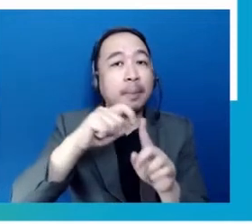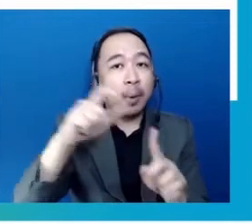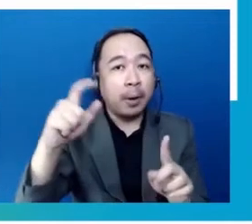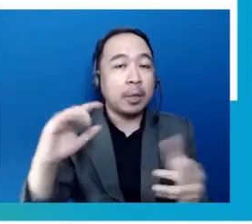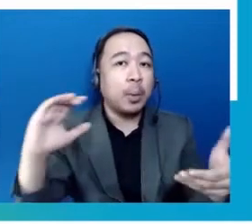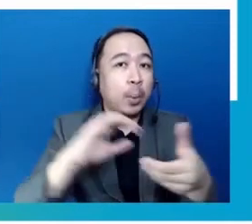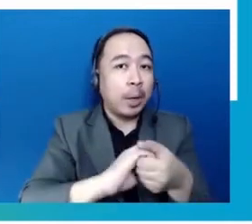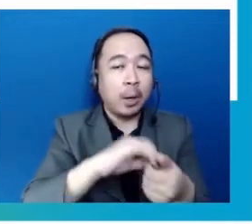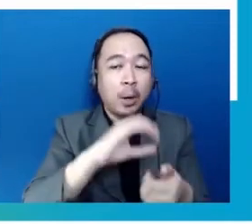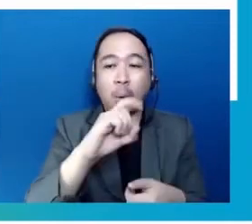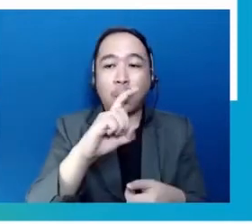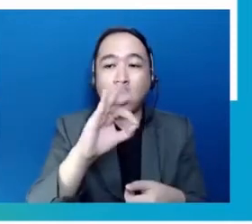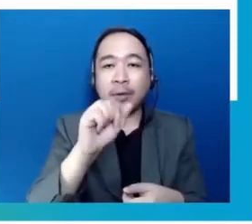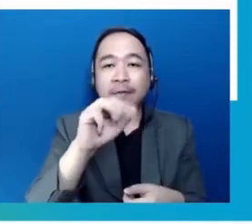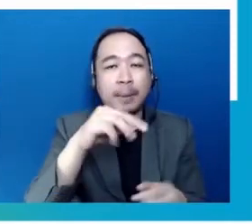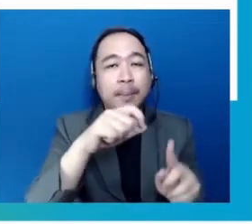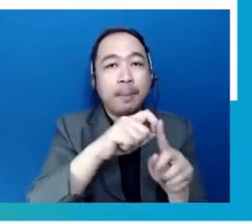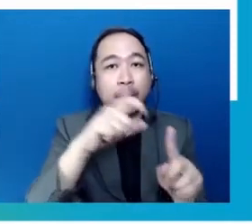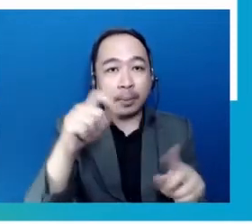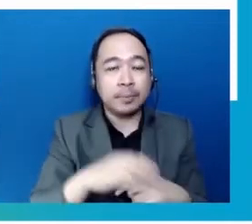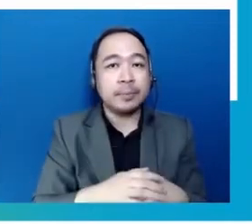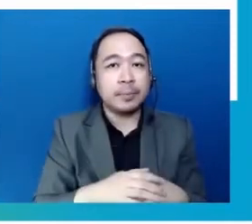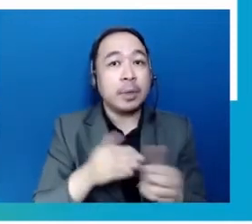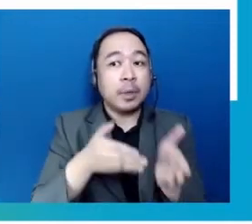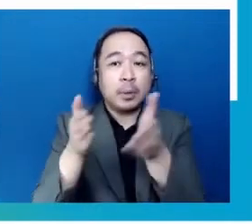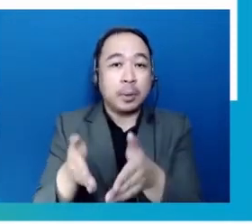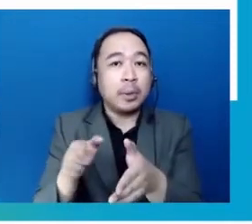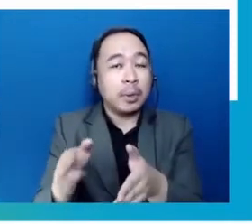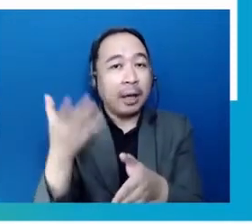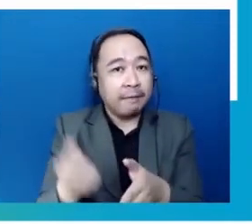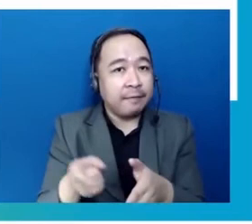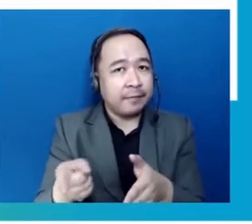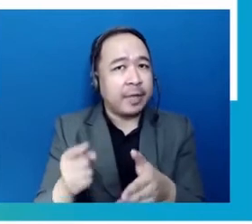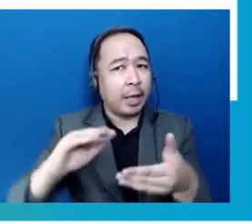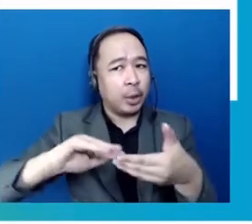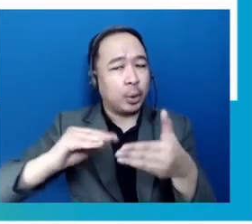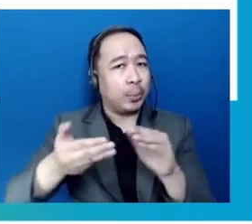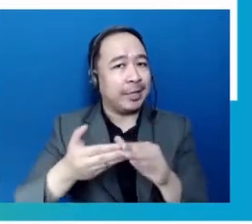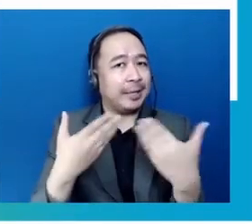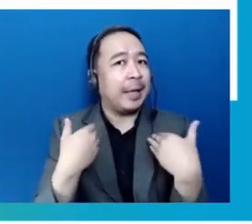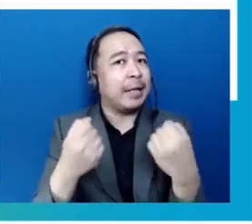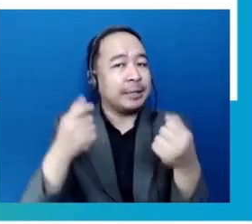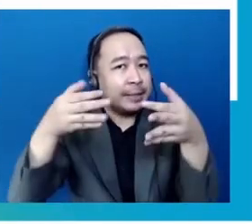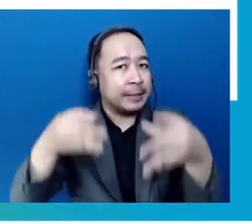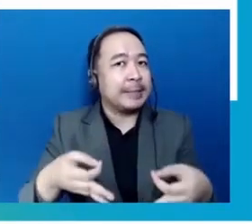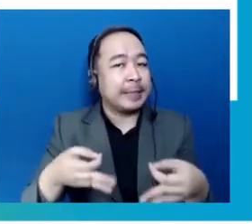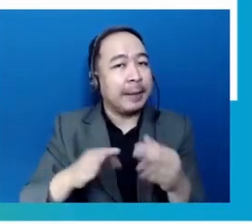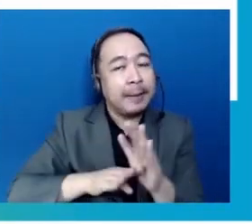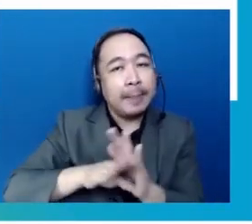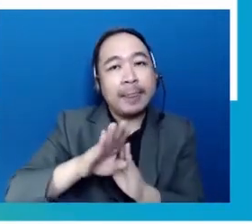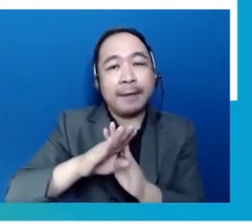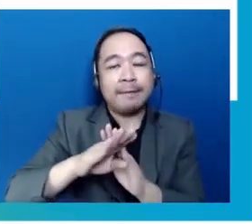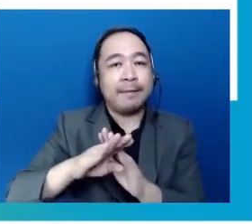Oxfam Pakistan. In Mubarakpura, Sialkot, the community have decided to develop a green park to